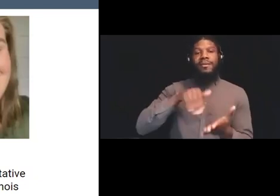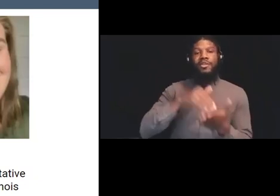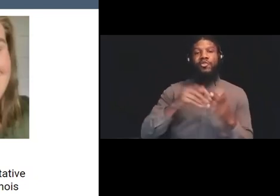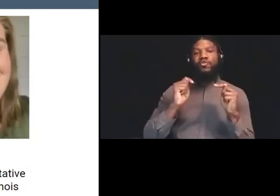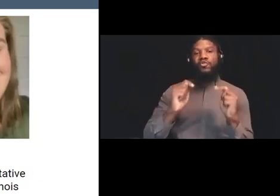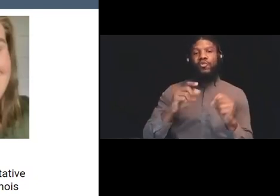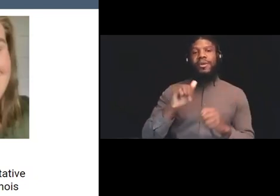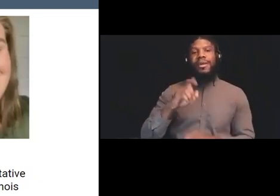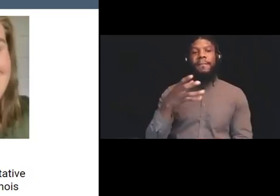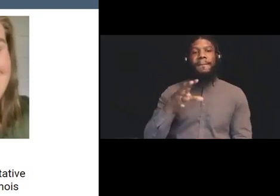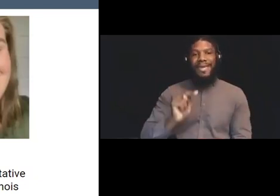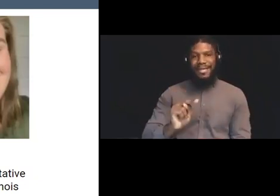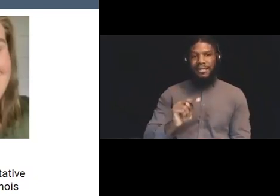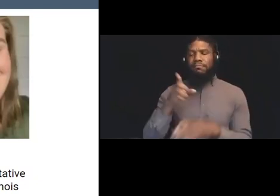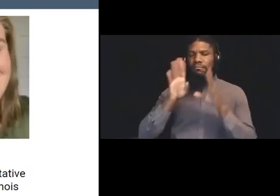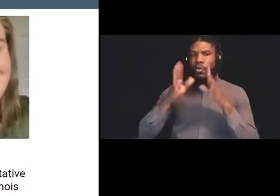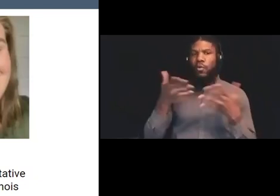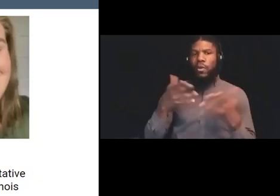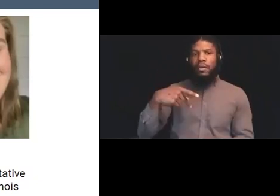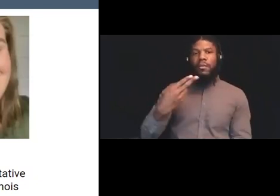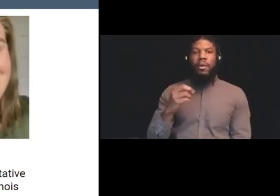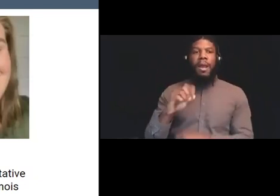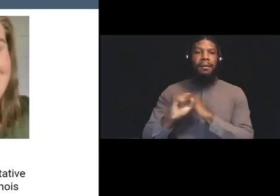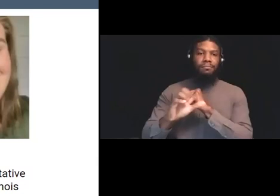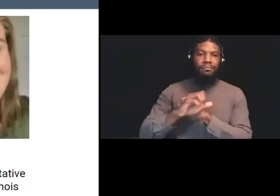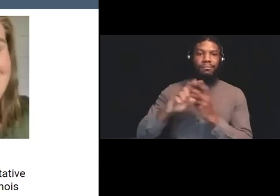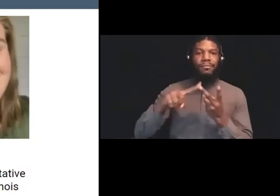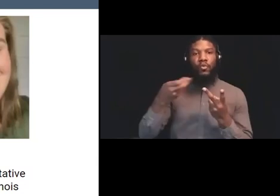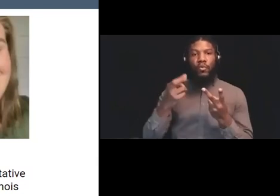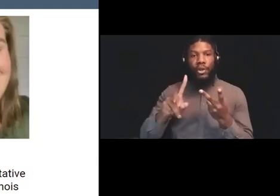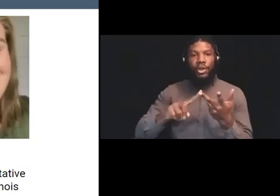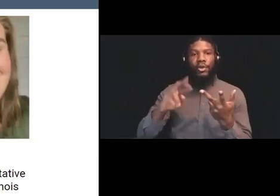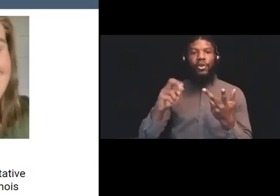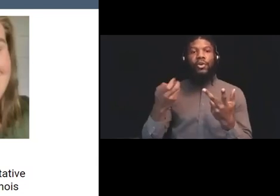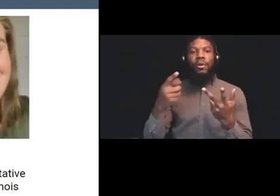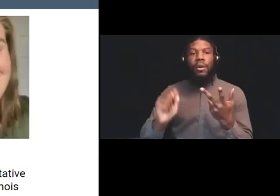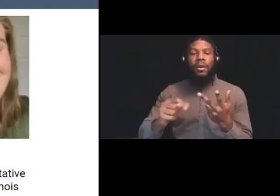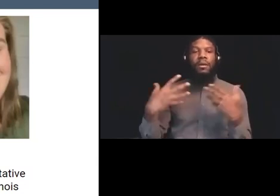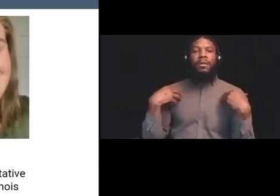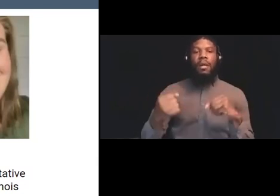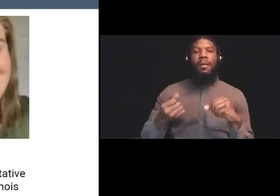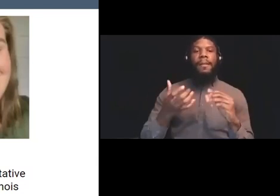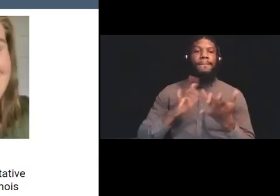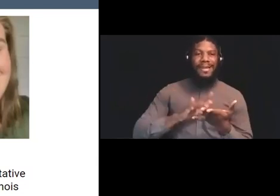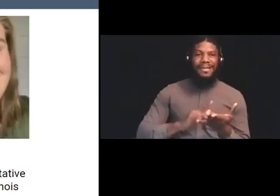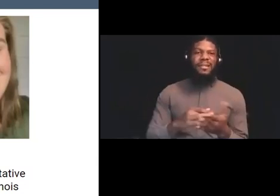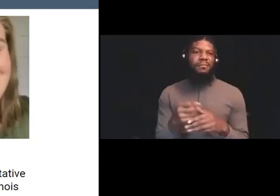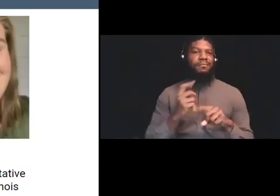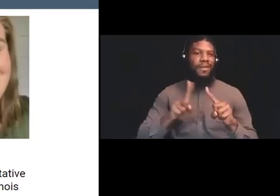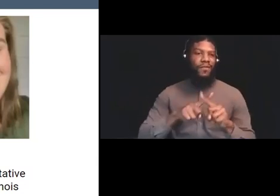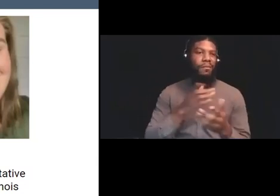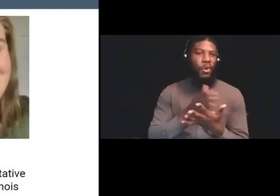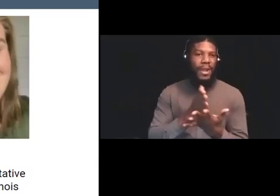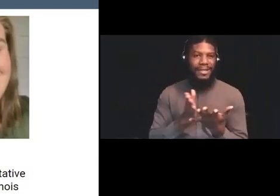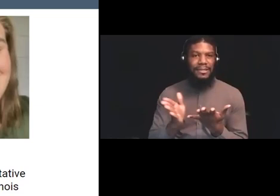administration, and focuses on propaganda, queerness, and rhetoric of health and medicine in multimodality. And he currently serves